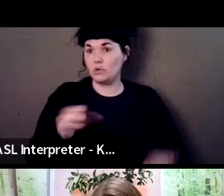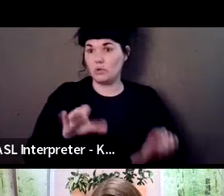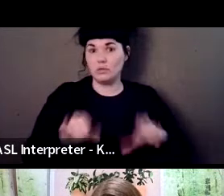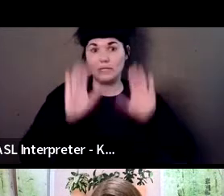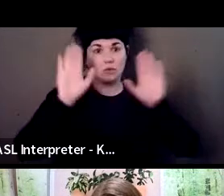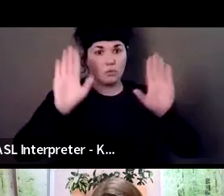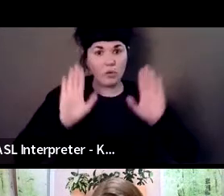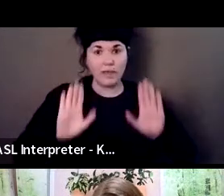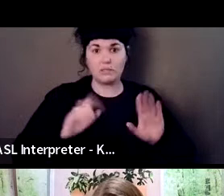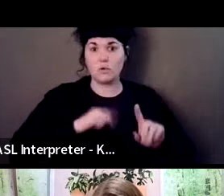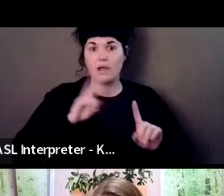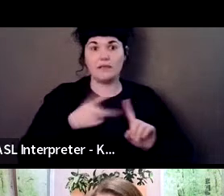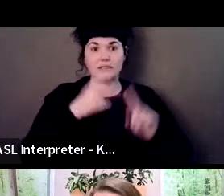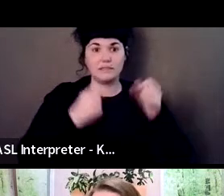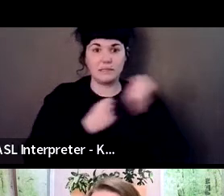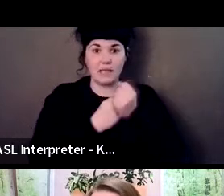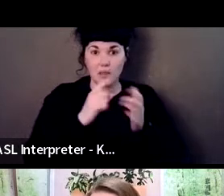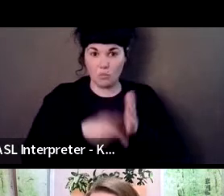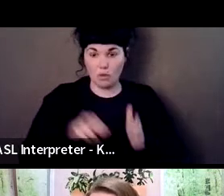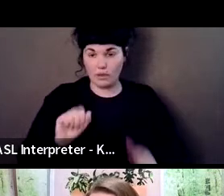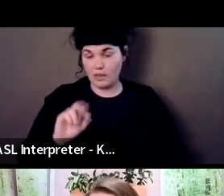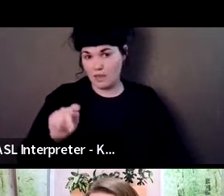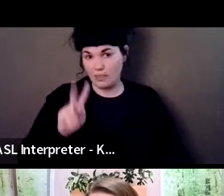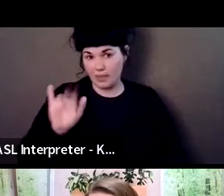I second what Anthony says.